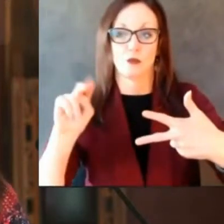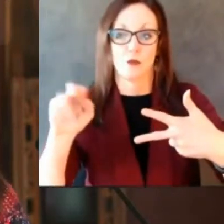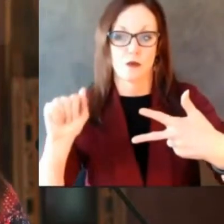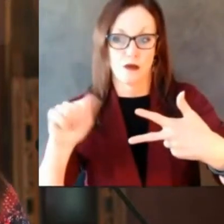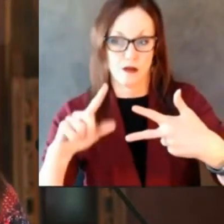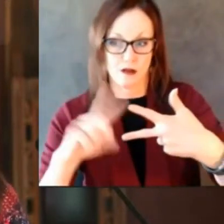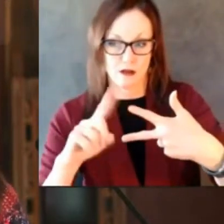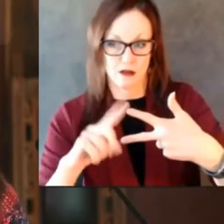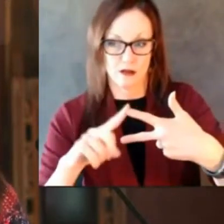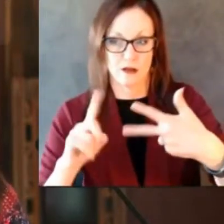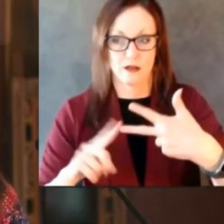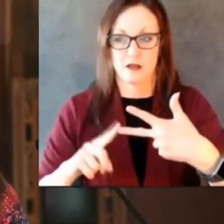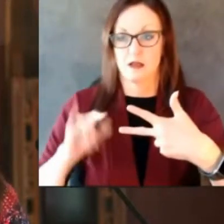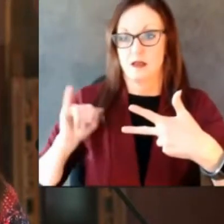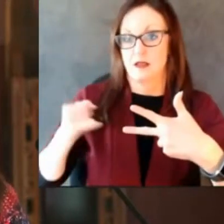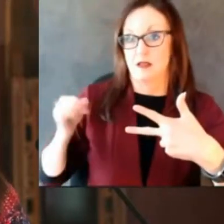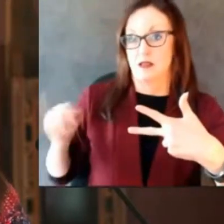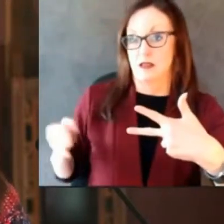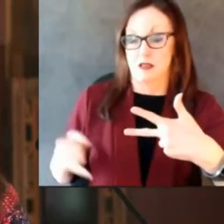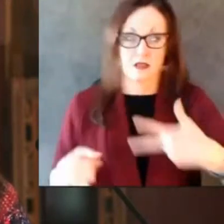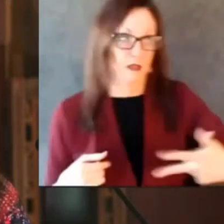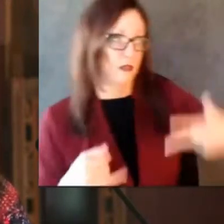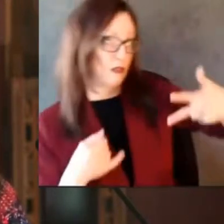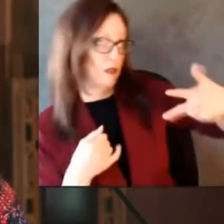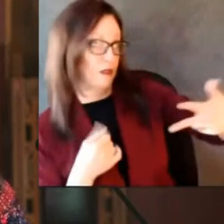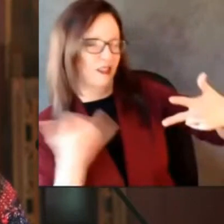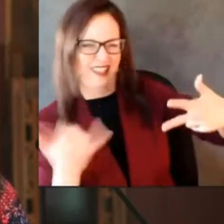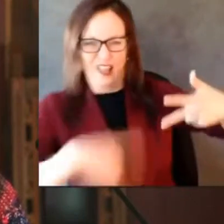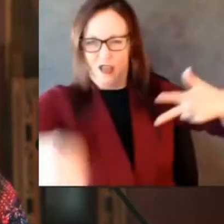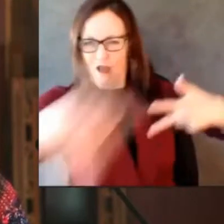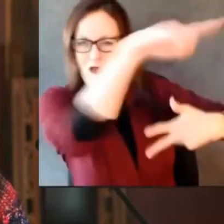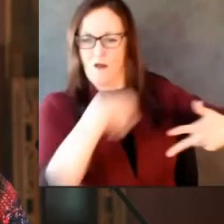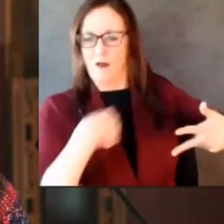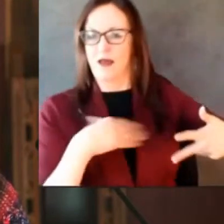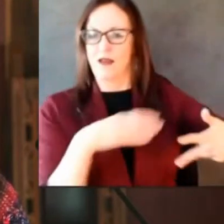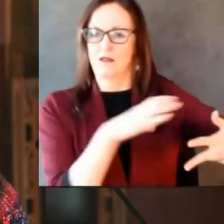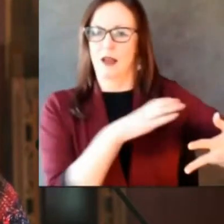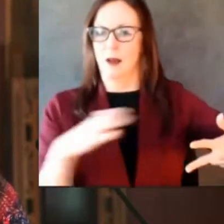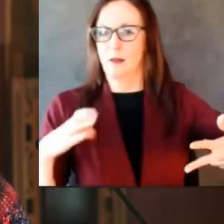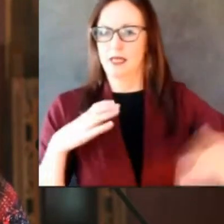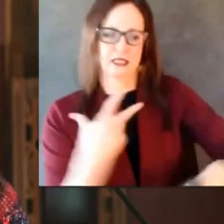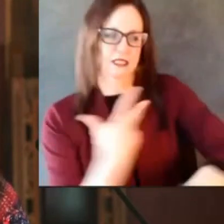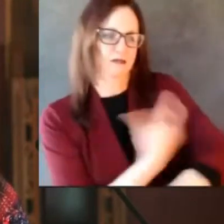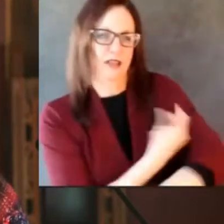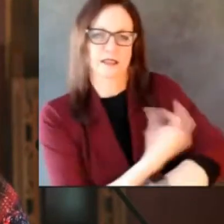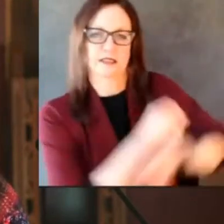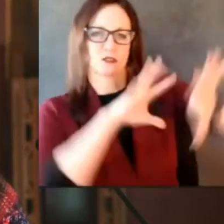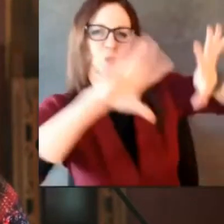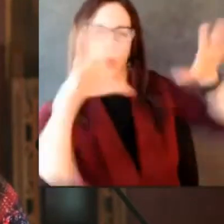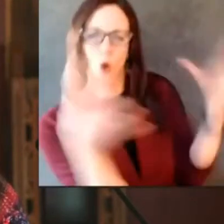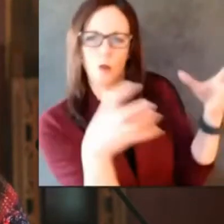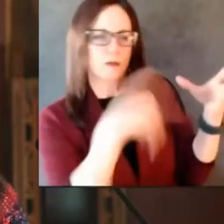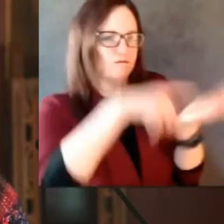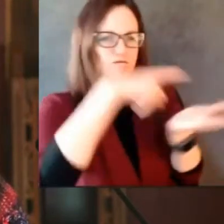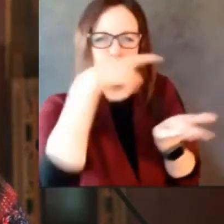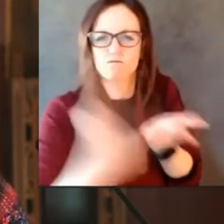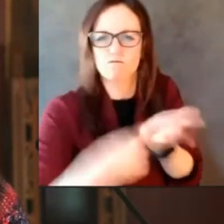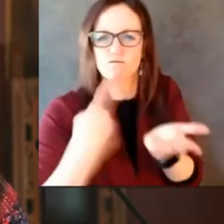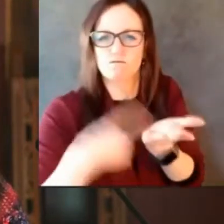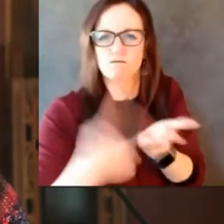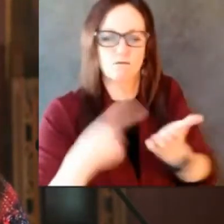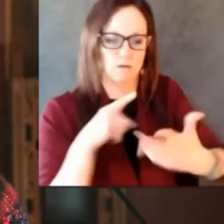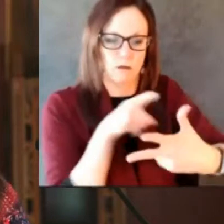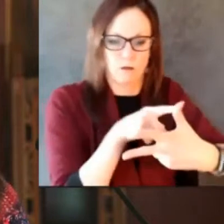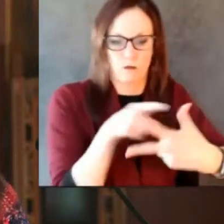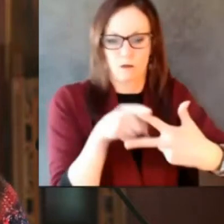as ACIP releases their guidelines, DHS will be ready. If the guidelines are as simple as an expansion of the